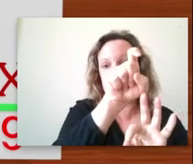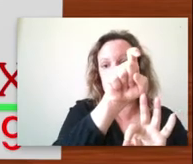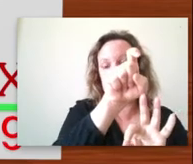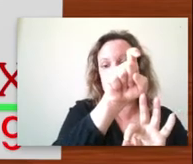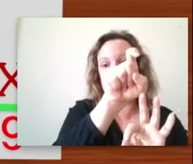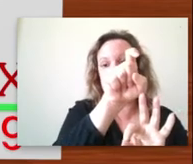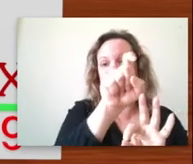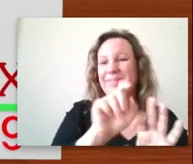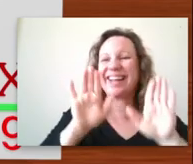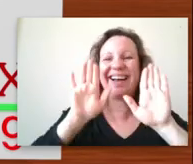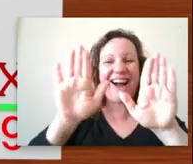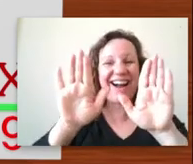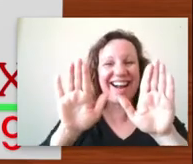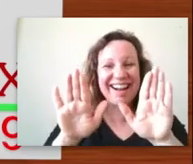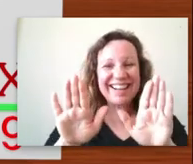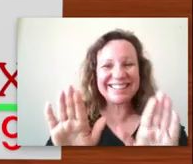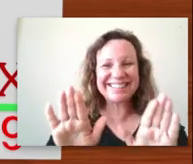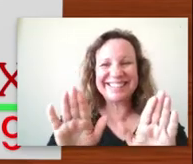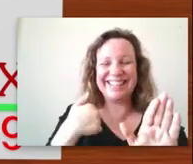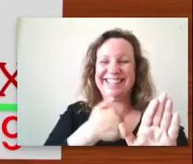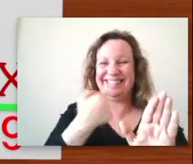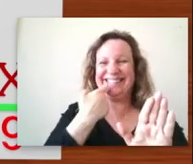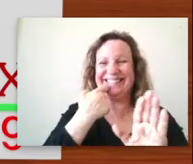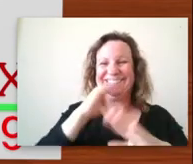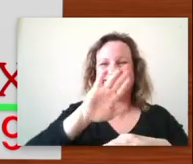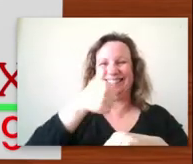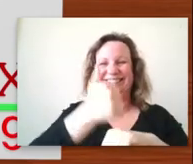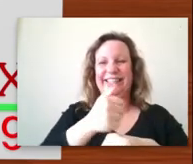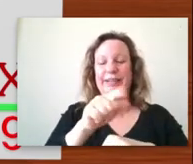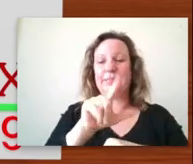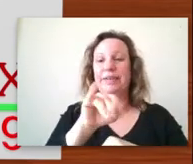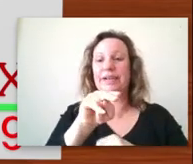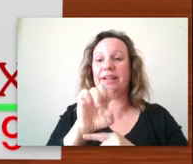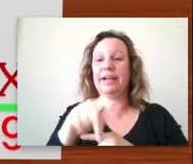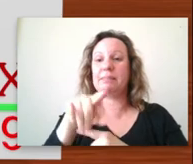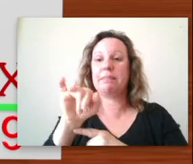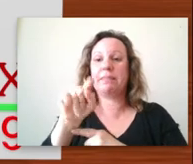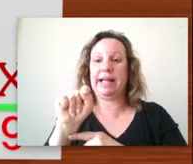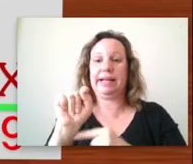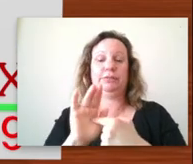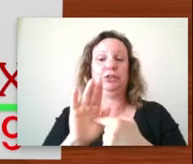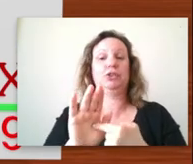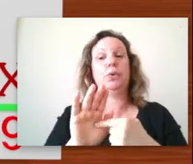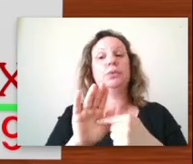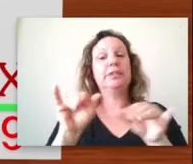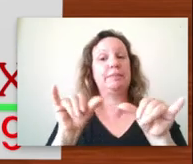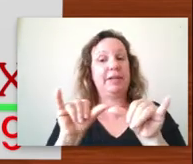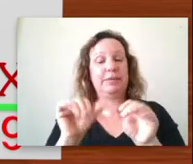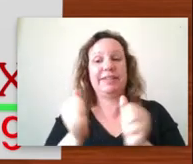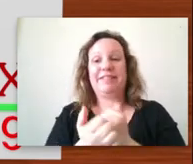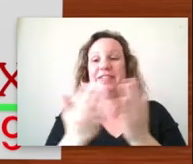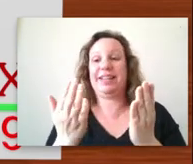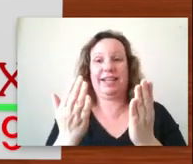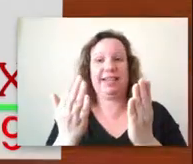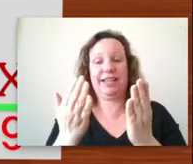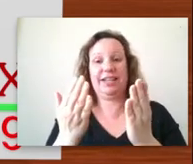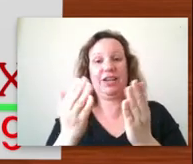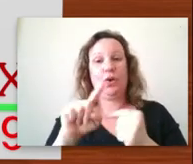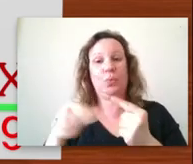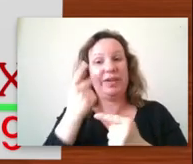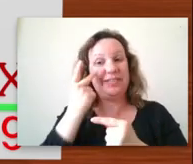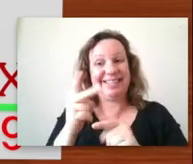This is awesome, guys! We just made a line plot that shows the measurements of the objects that I had. When we see a mark above a number, it tells